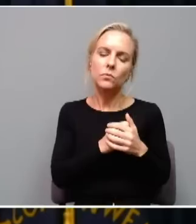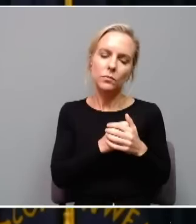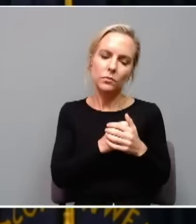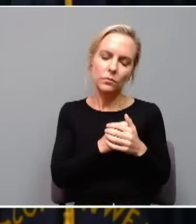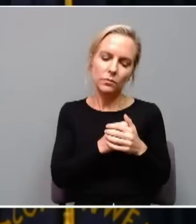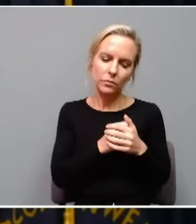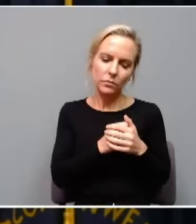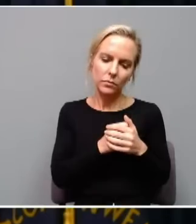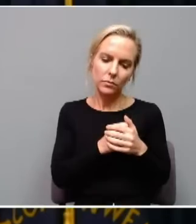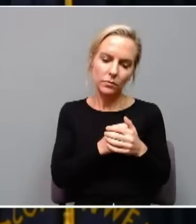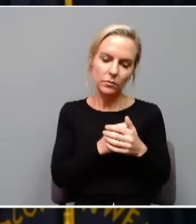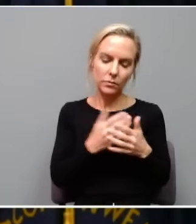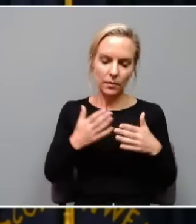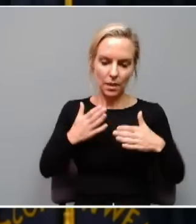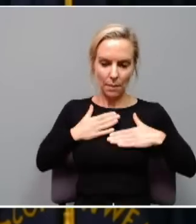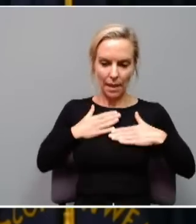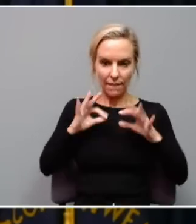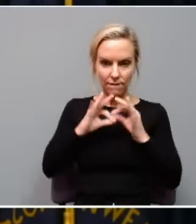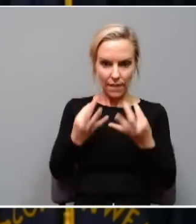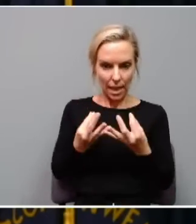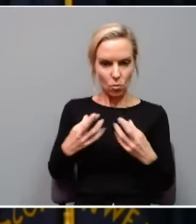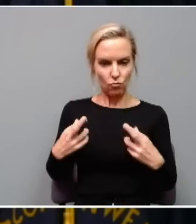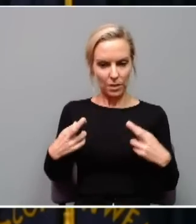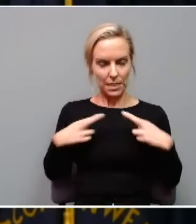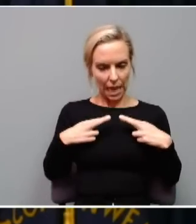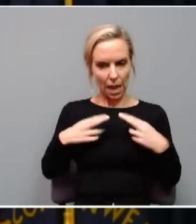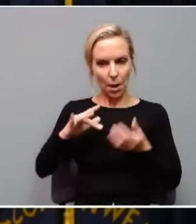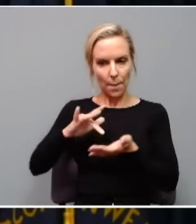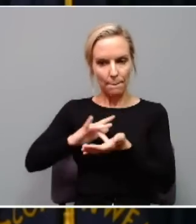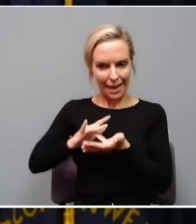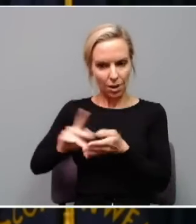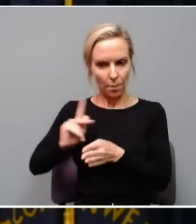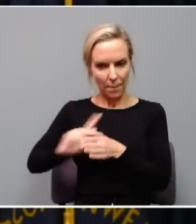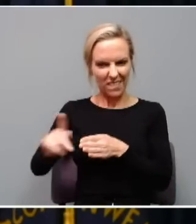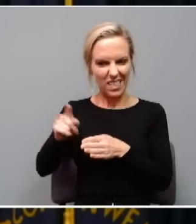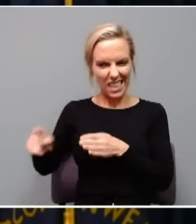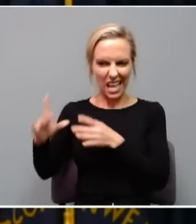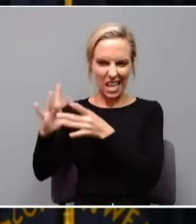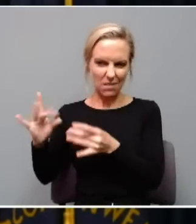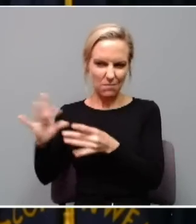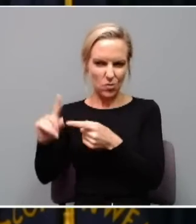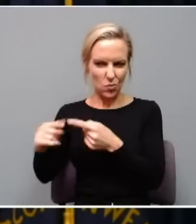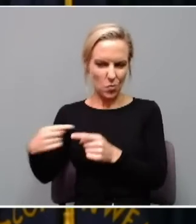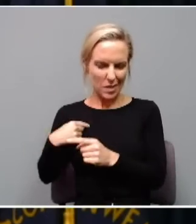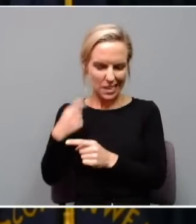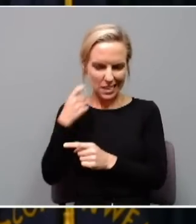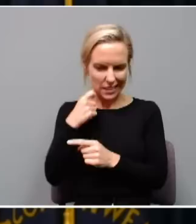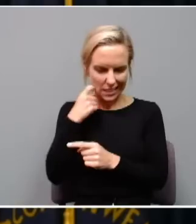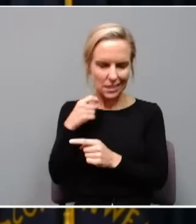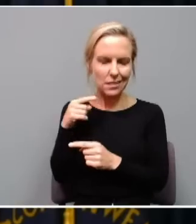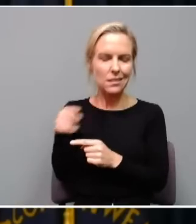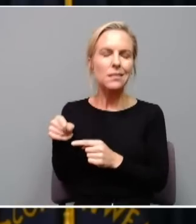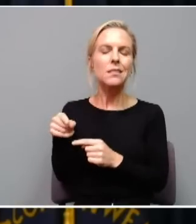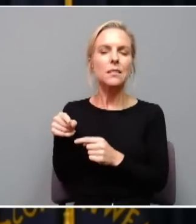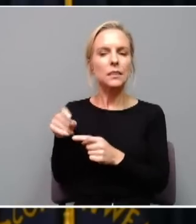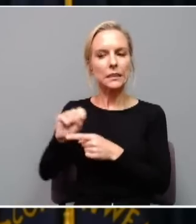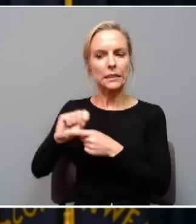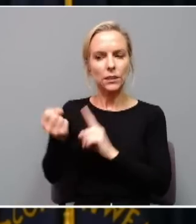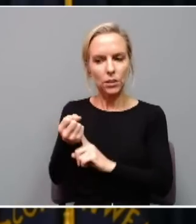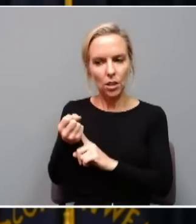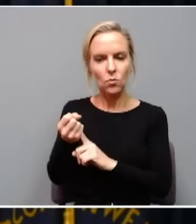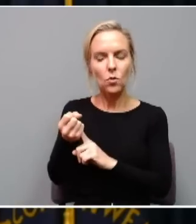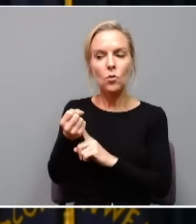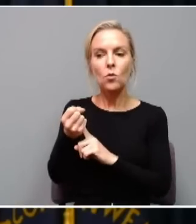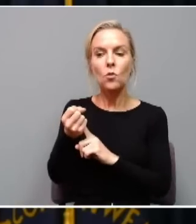Someone in my family who's retired medical professional mentioned to me the other day about the situation with those who have